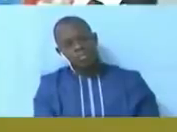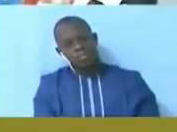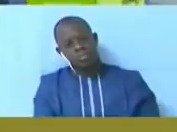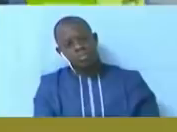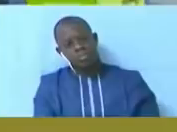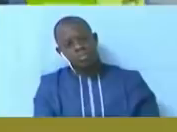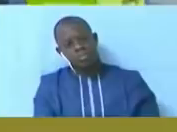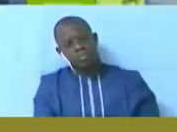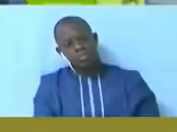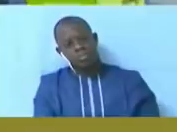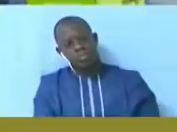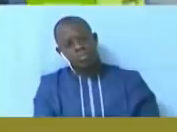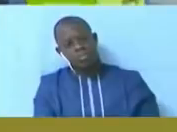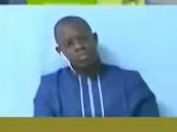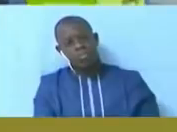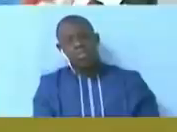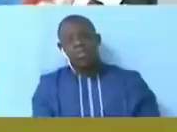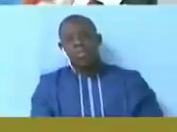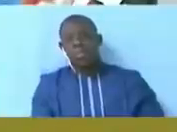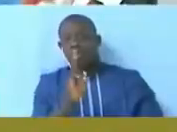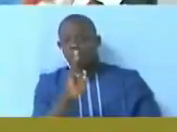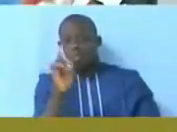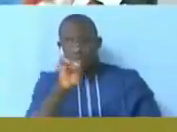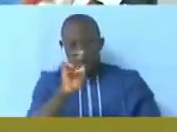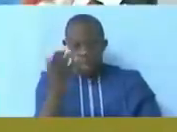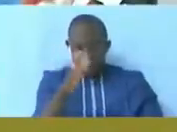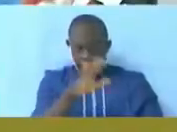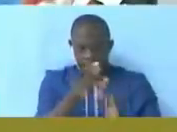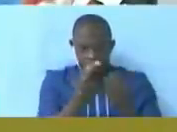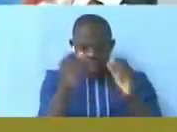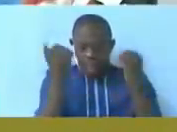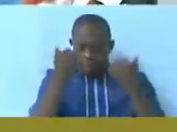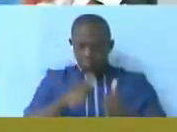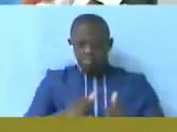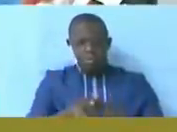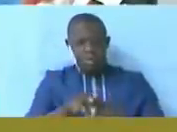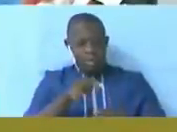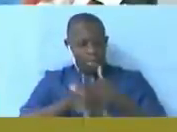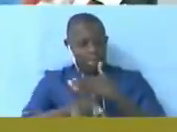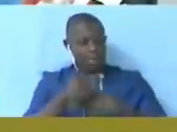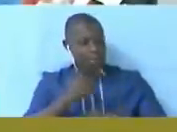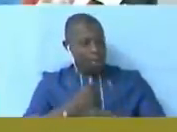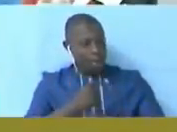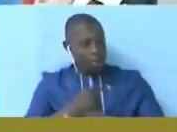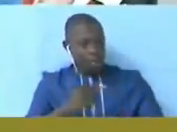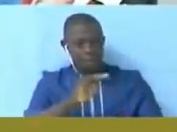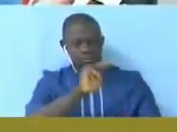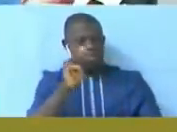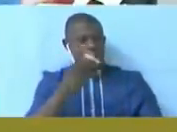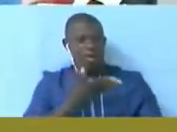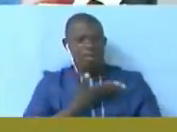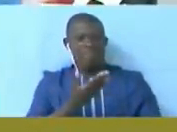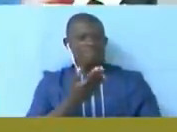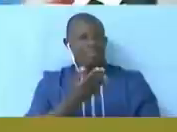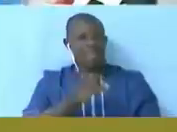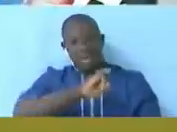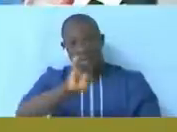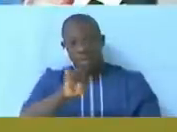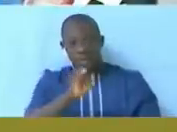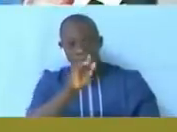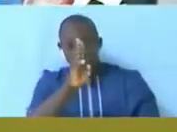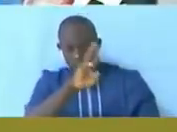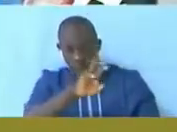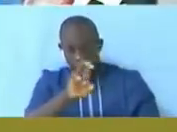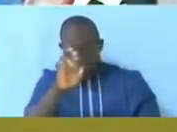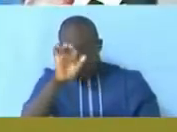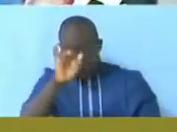But whatever the case, it's clear that jury trials do not actually operate in the Gambia as we speak. But the court said la no nyaw nya dorong a lonta la